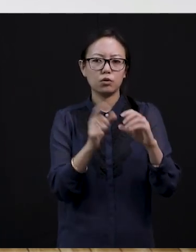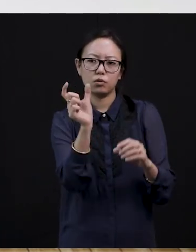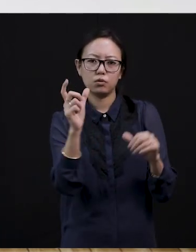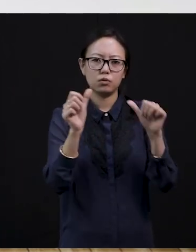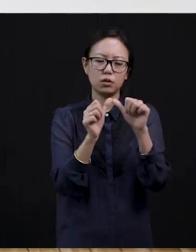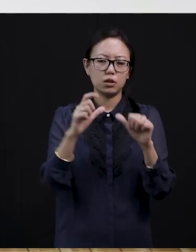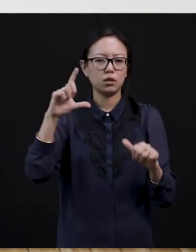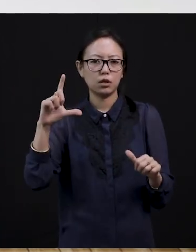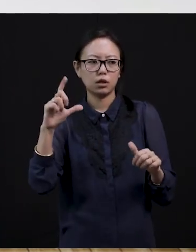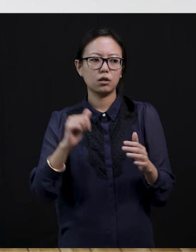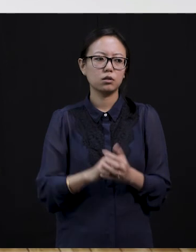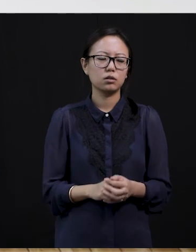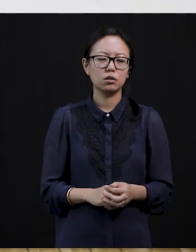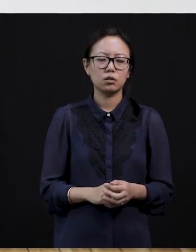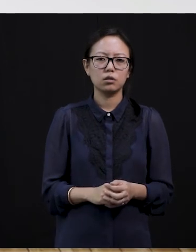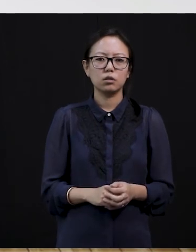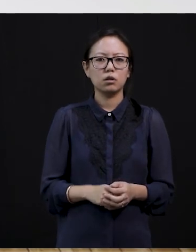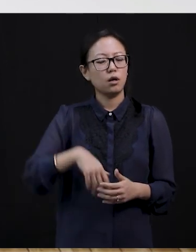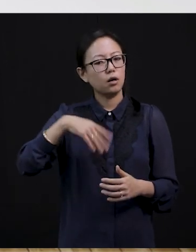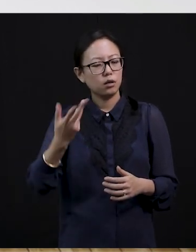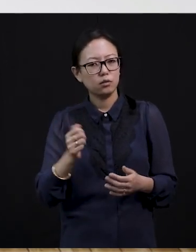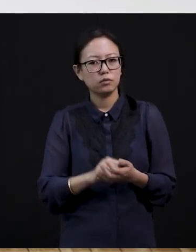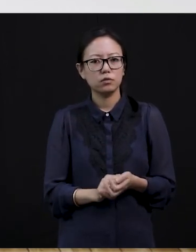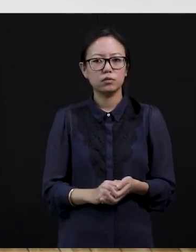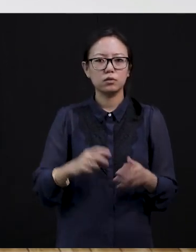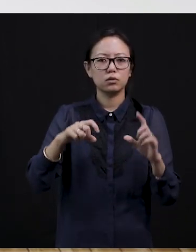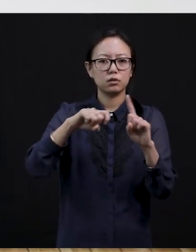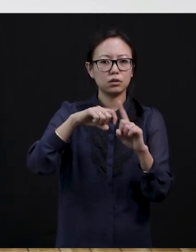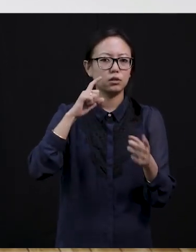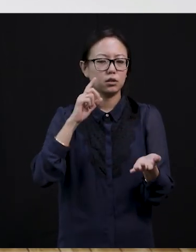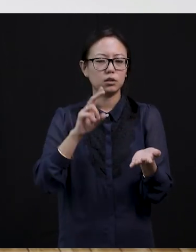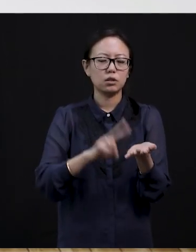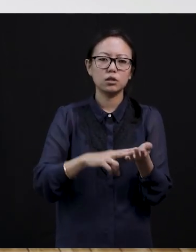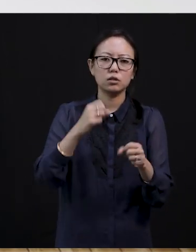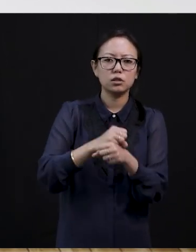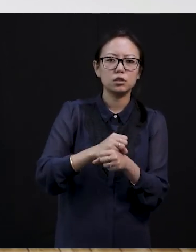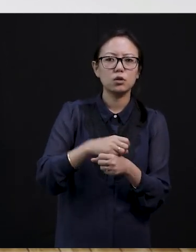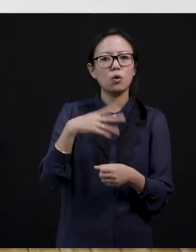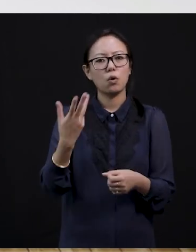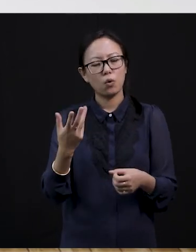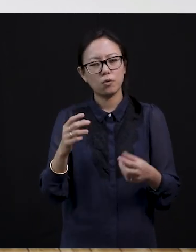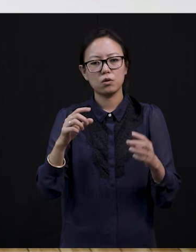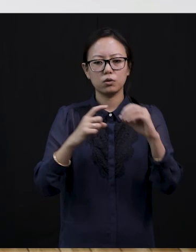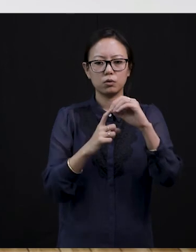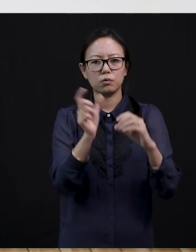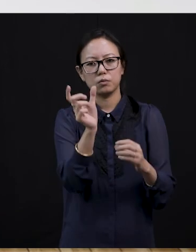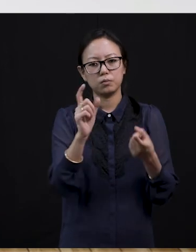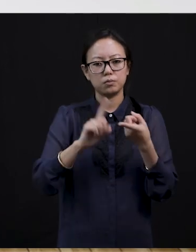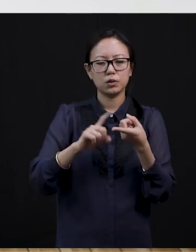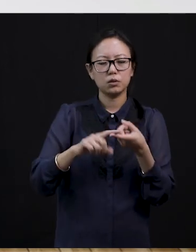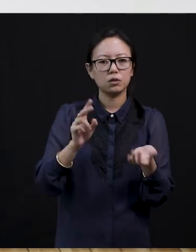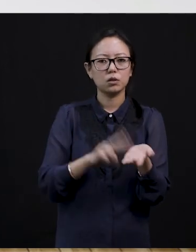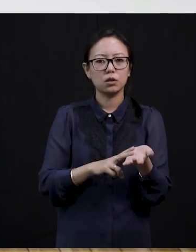form of government where king or queen rule. That is your monarchy. So it could be a constitutional monarchy like